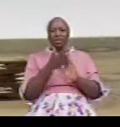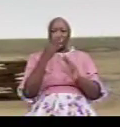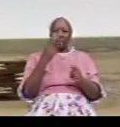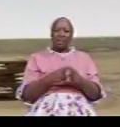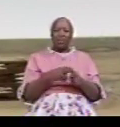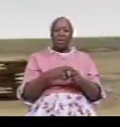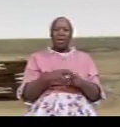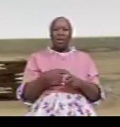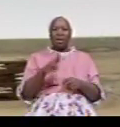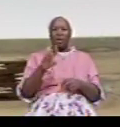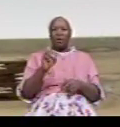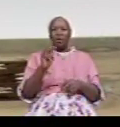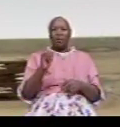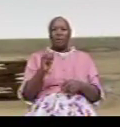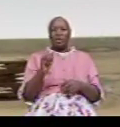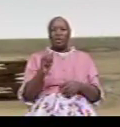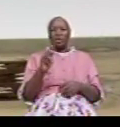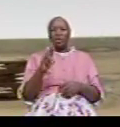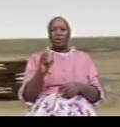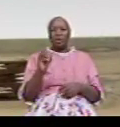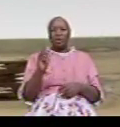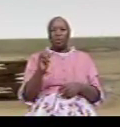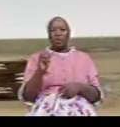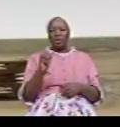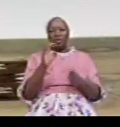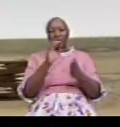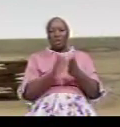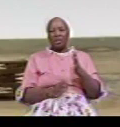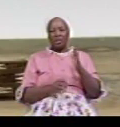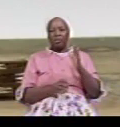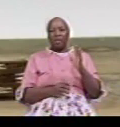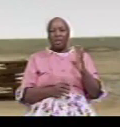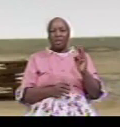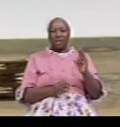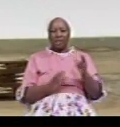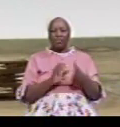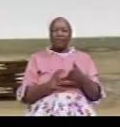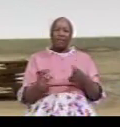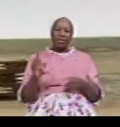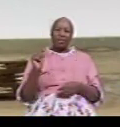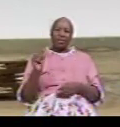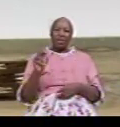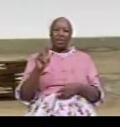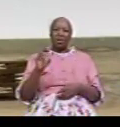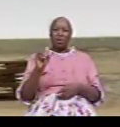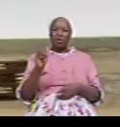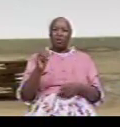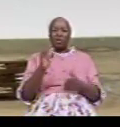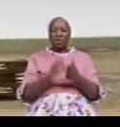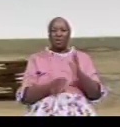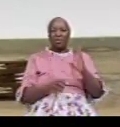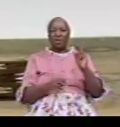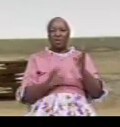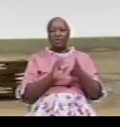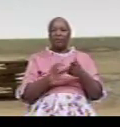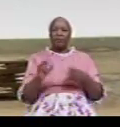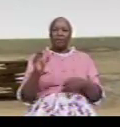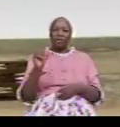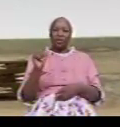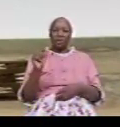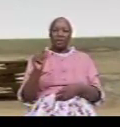Romans chapter 16, I'm reading from verse 20. Romans chapter 16, verse 20. And